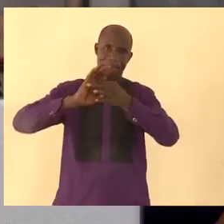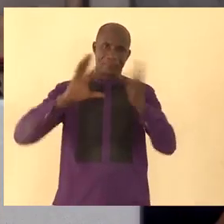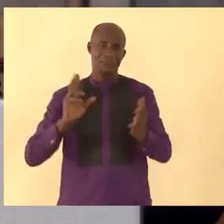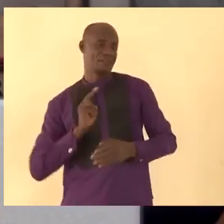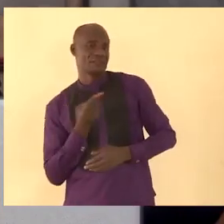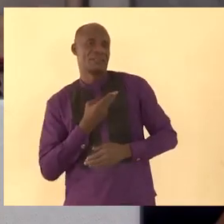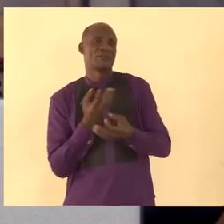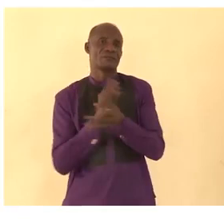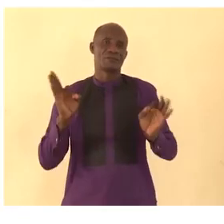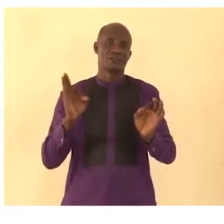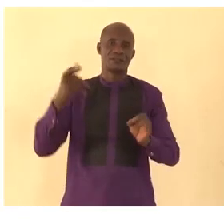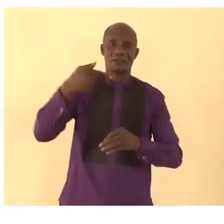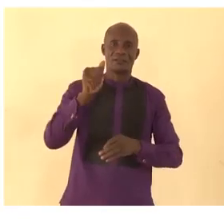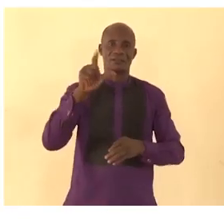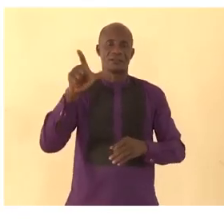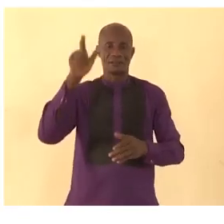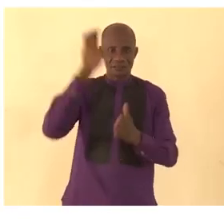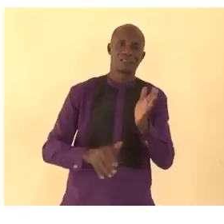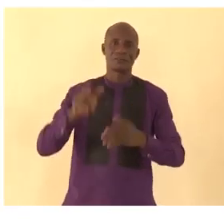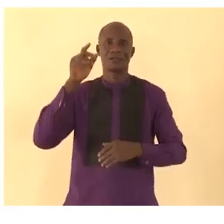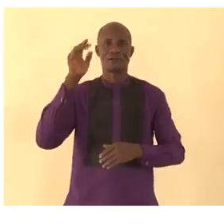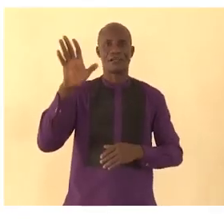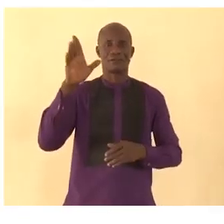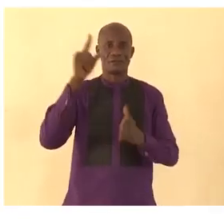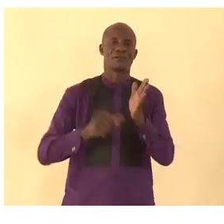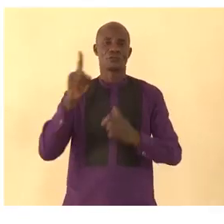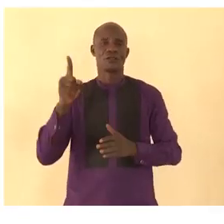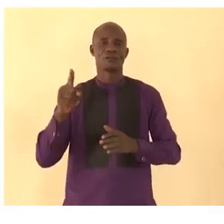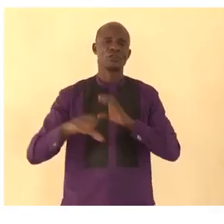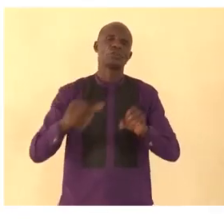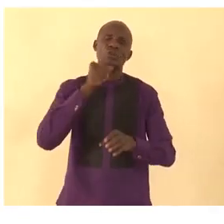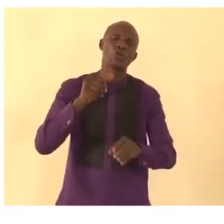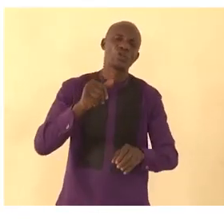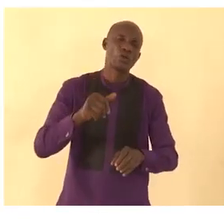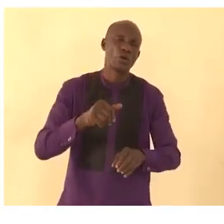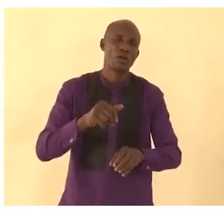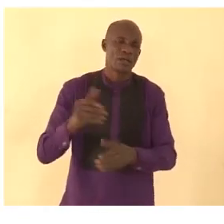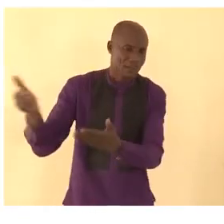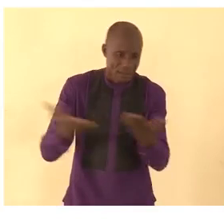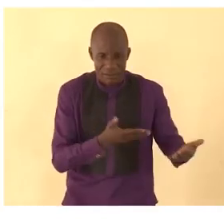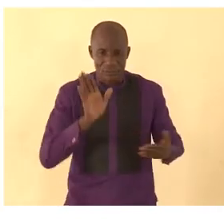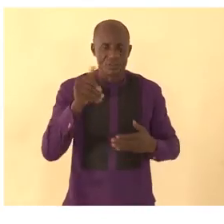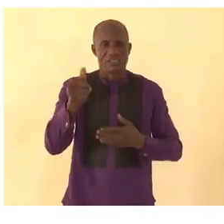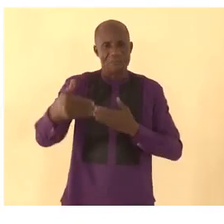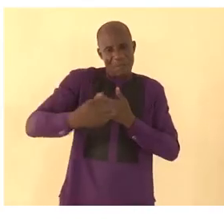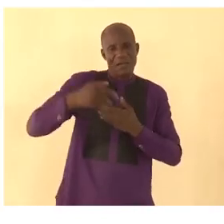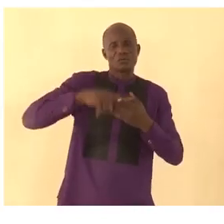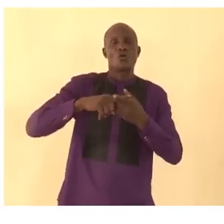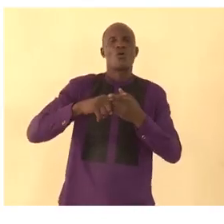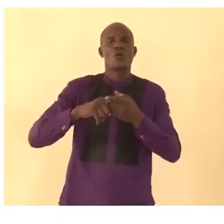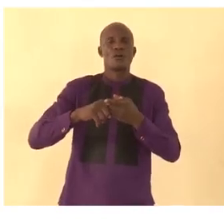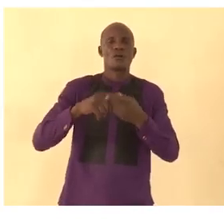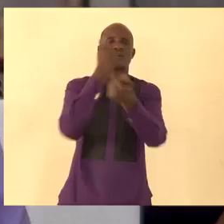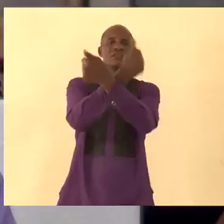set us free. Galatians chapter 5 verse 1. Do not walk yourself back into the life of slavery.